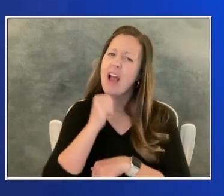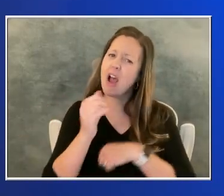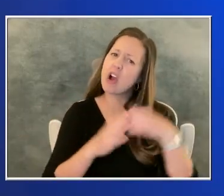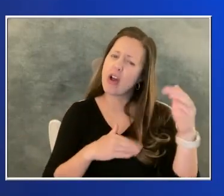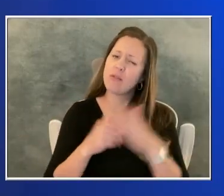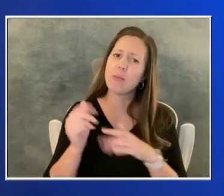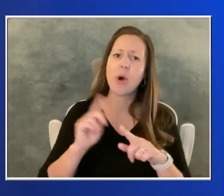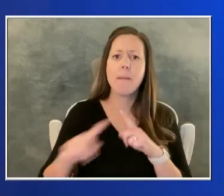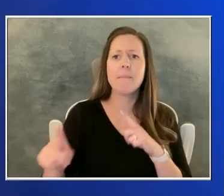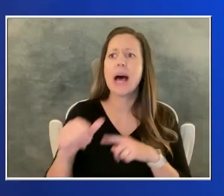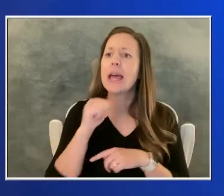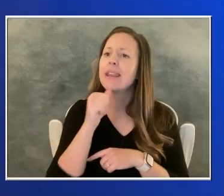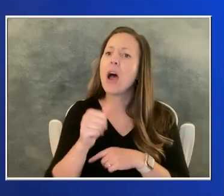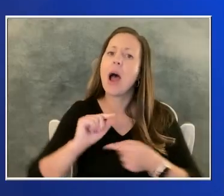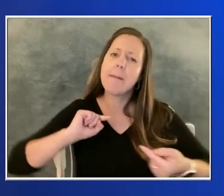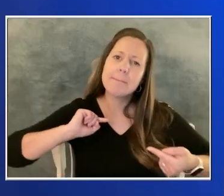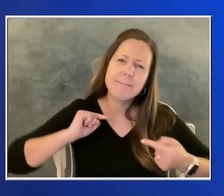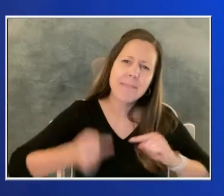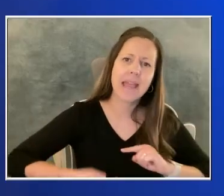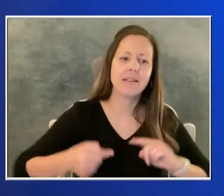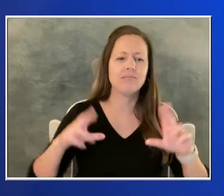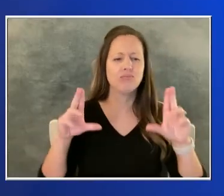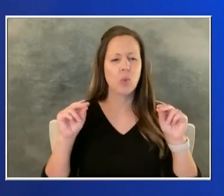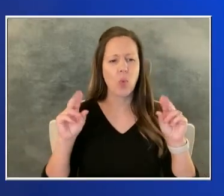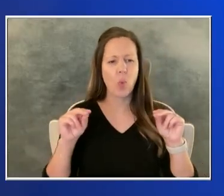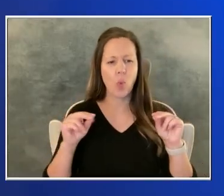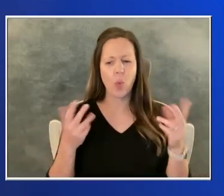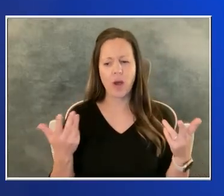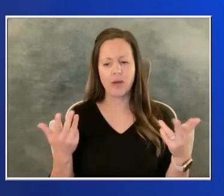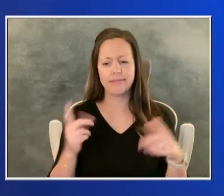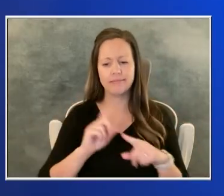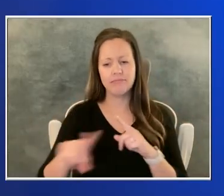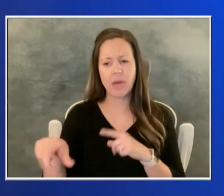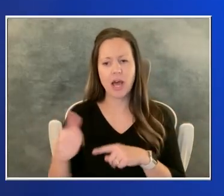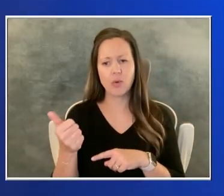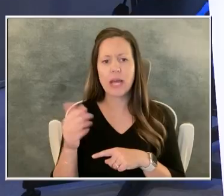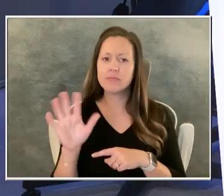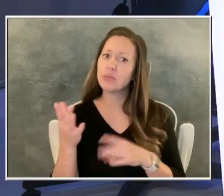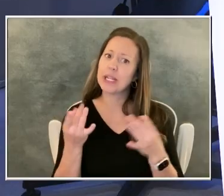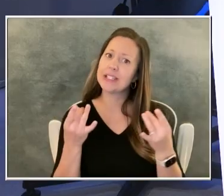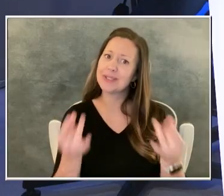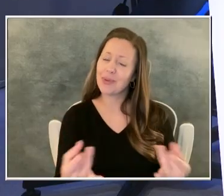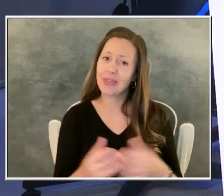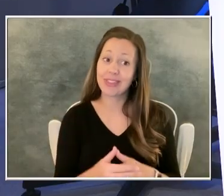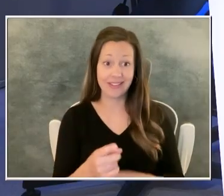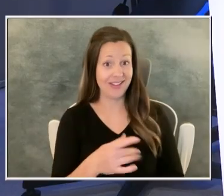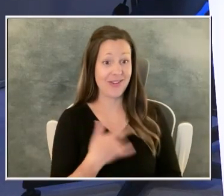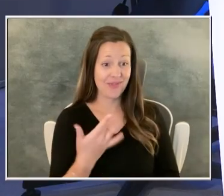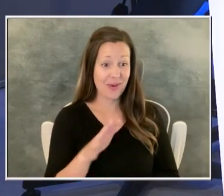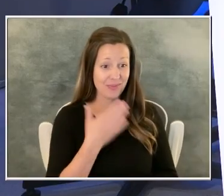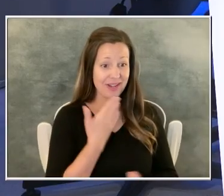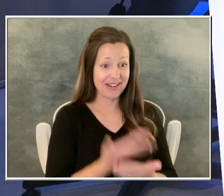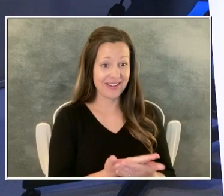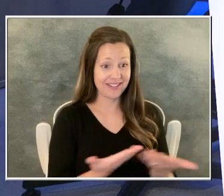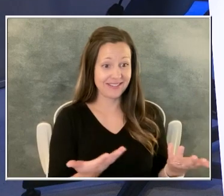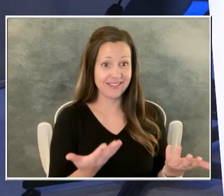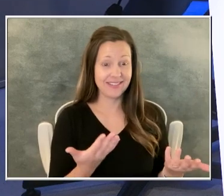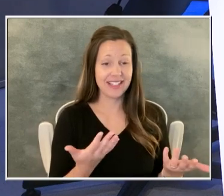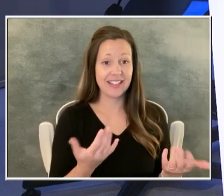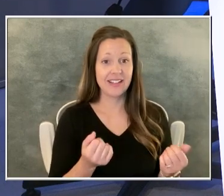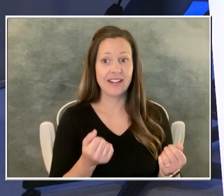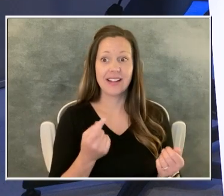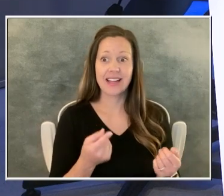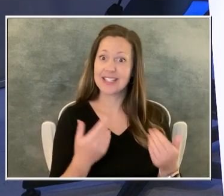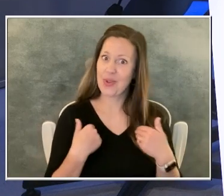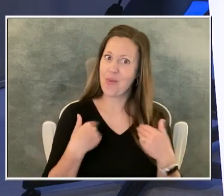not painful. But other than that, it's been pretty smooth. And you felt pretty good getting back to because you got these little kids. You